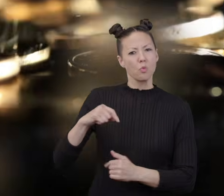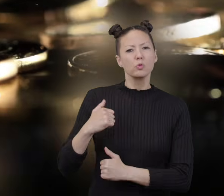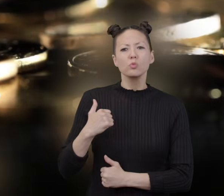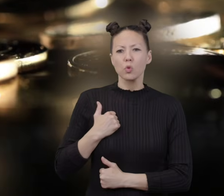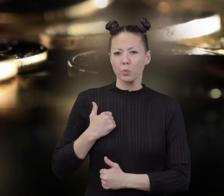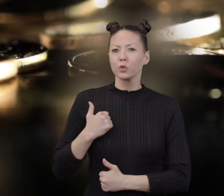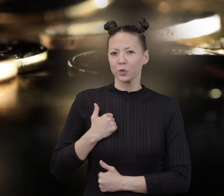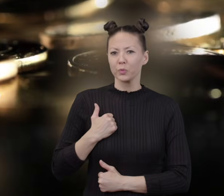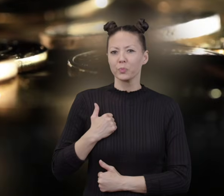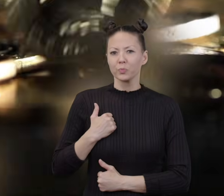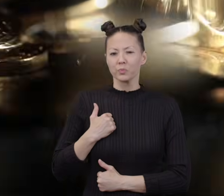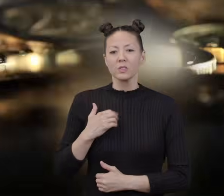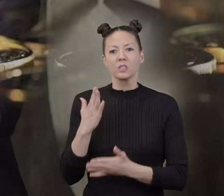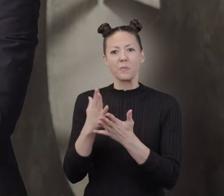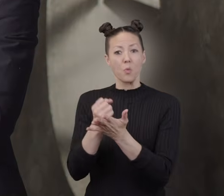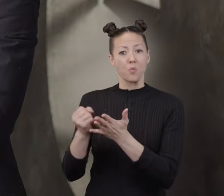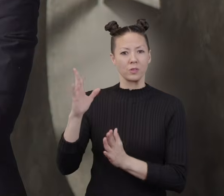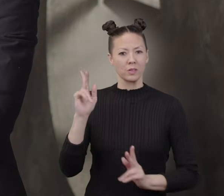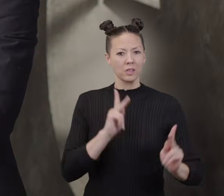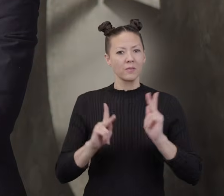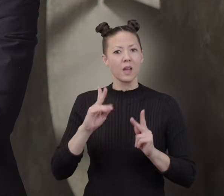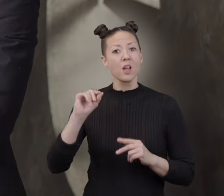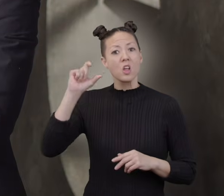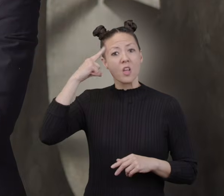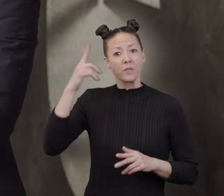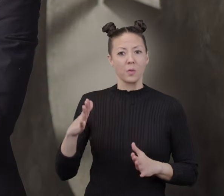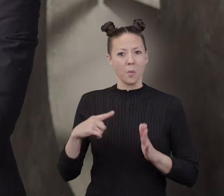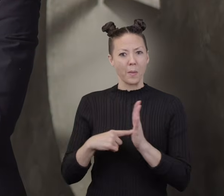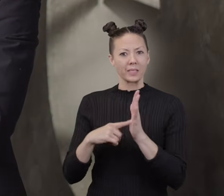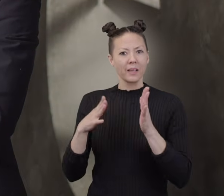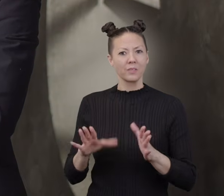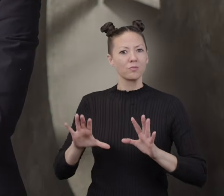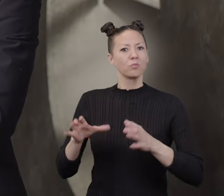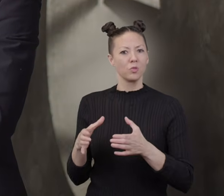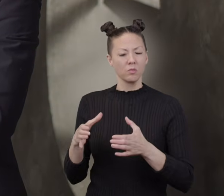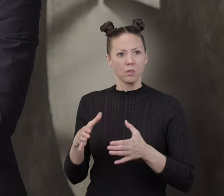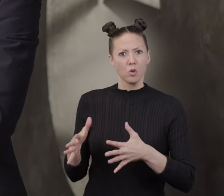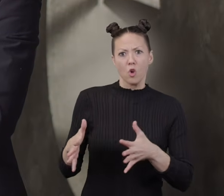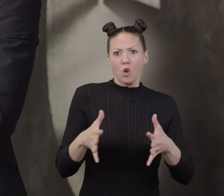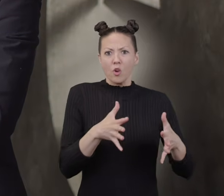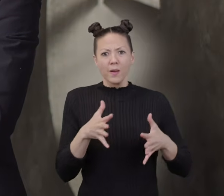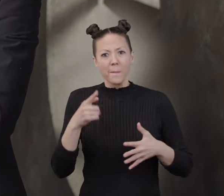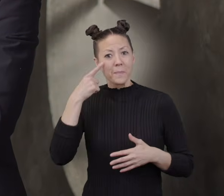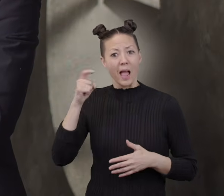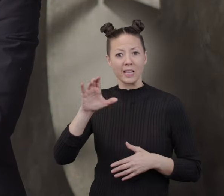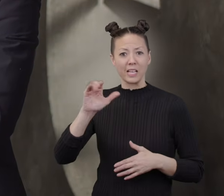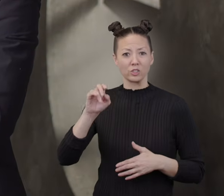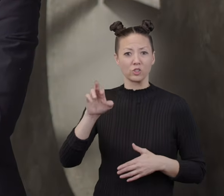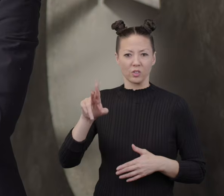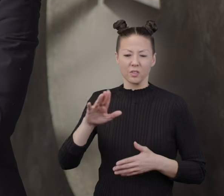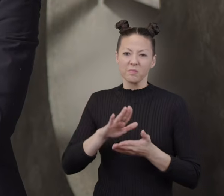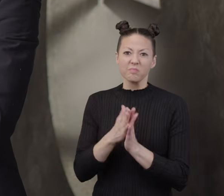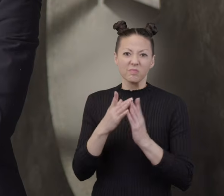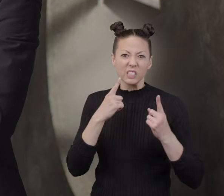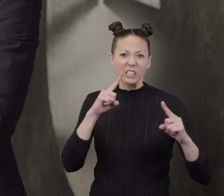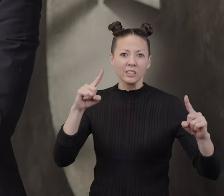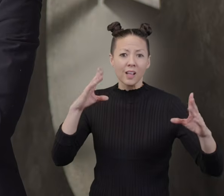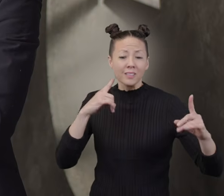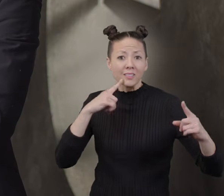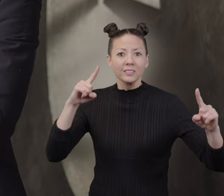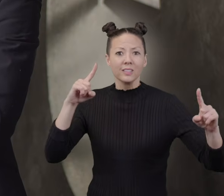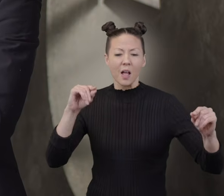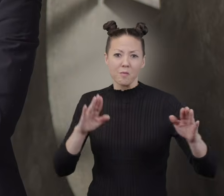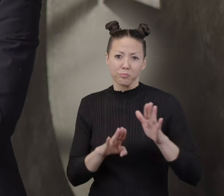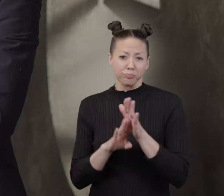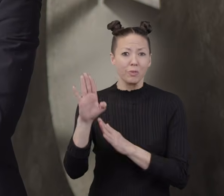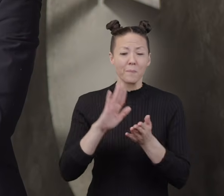pay for soldiers. Some of the wealthy citizens and government representatives got nervous because Caesar was having a lot of